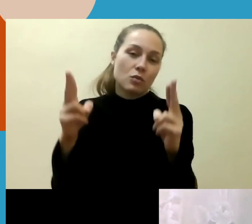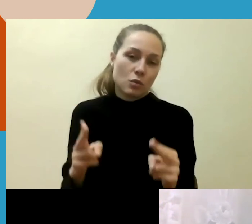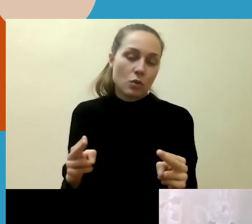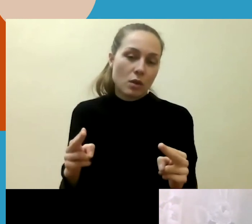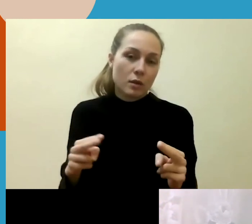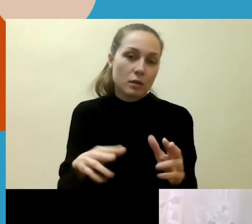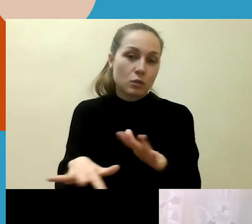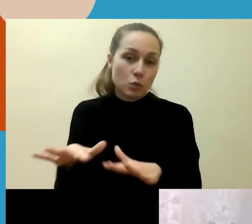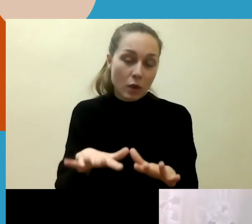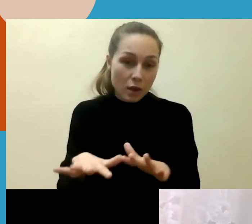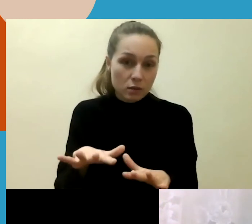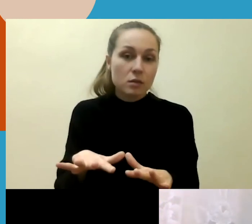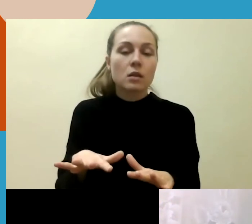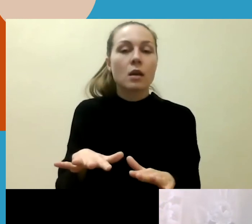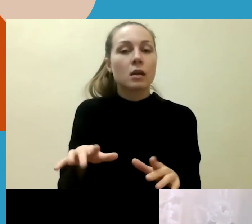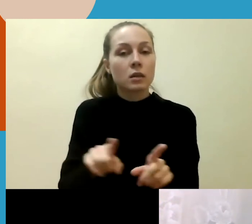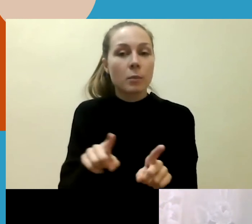to the national context.